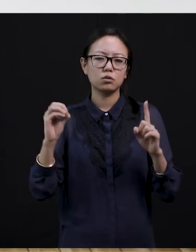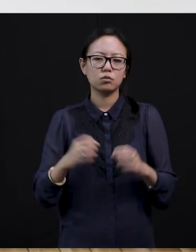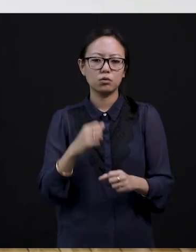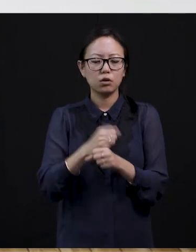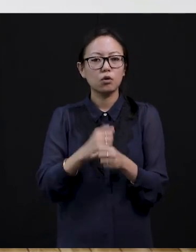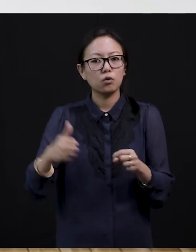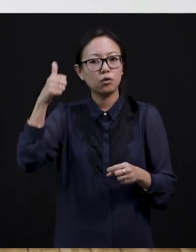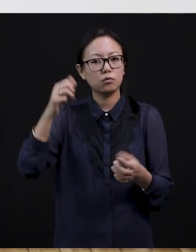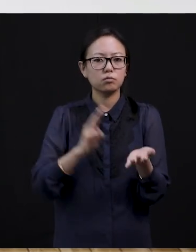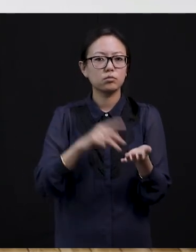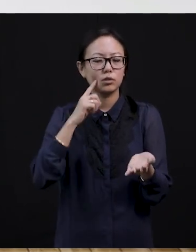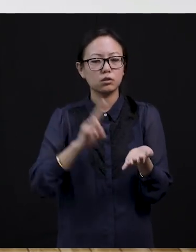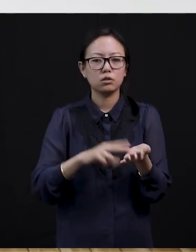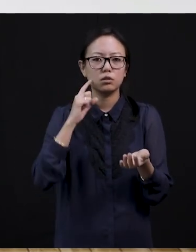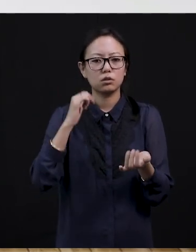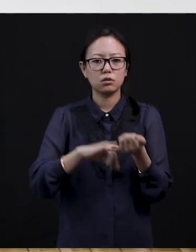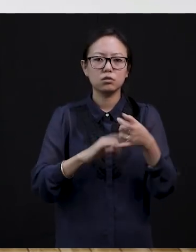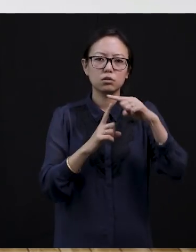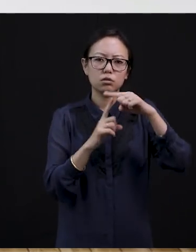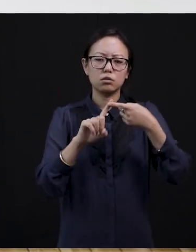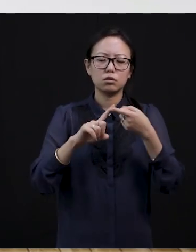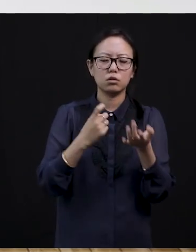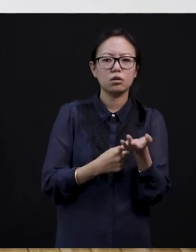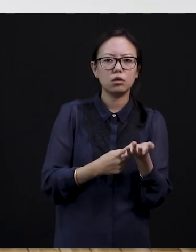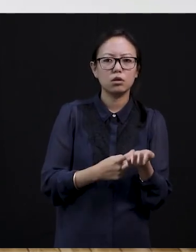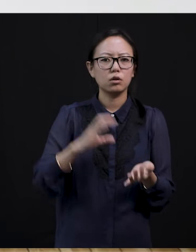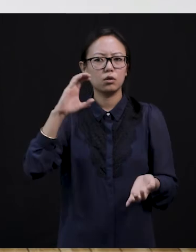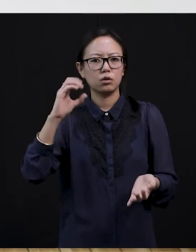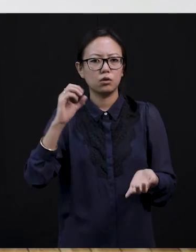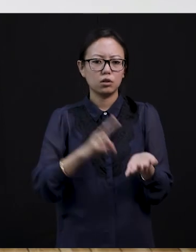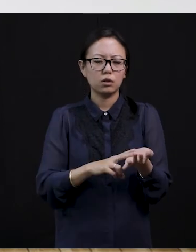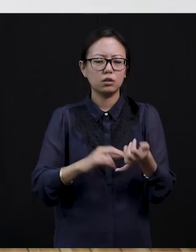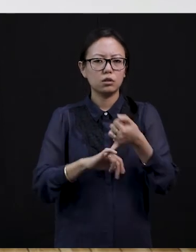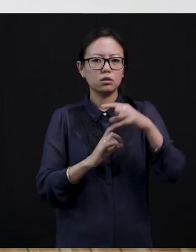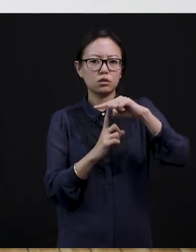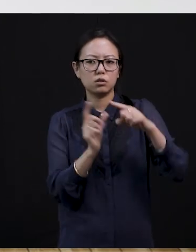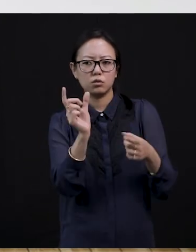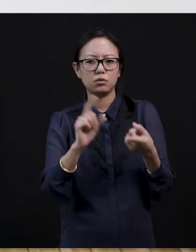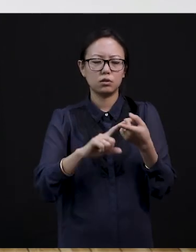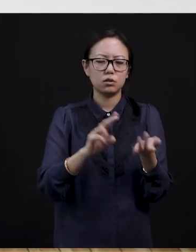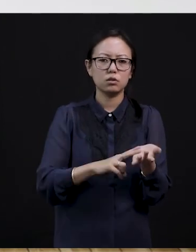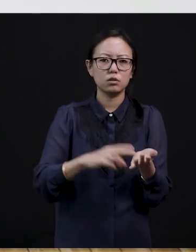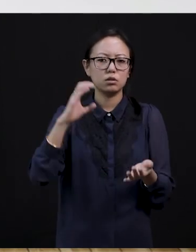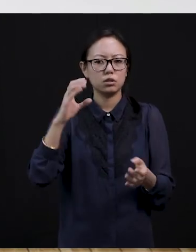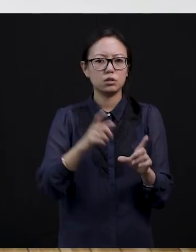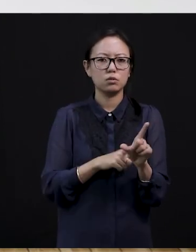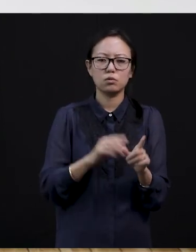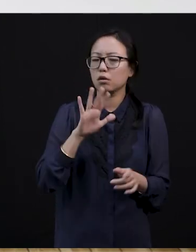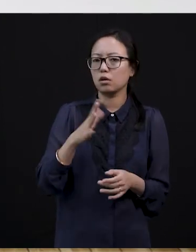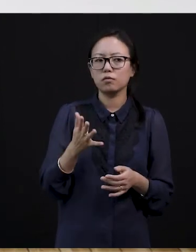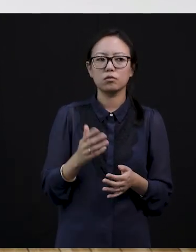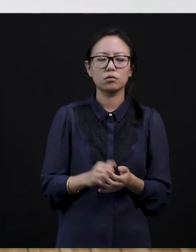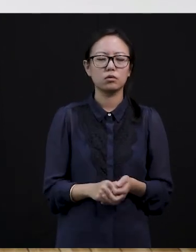who's going to be solely responsible in making the decisions, although he is not responsible for his actions to the public. So it